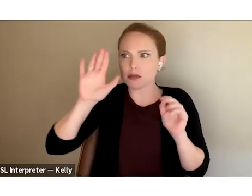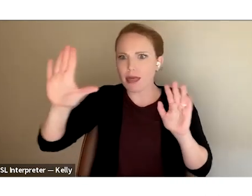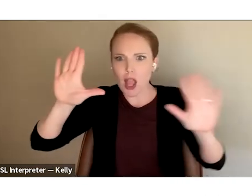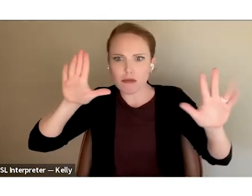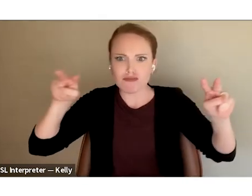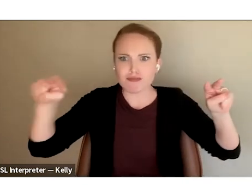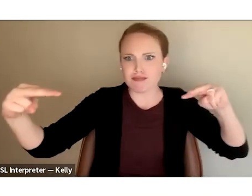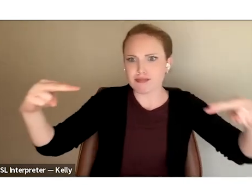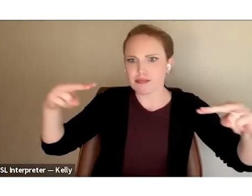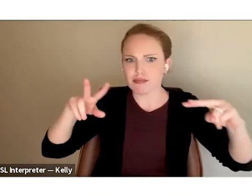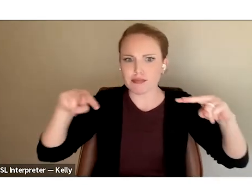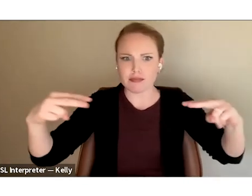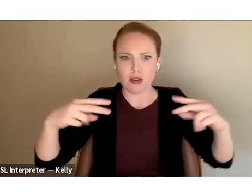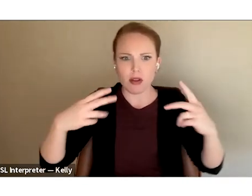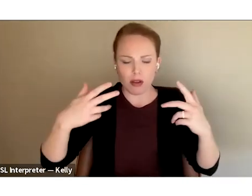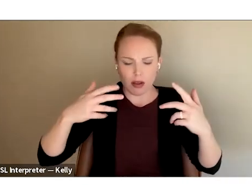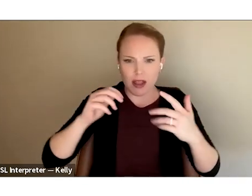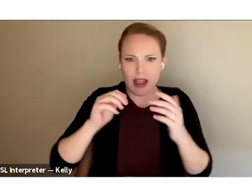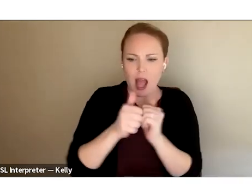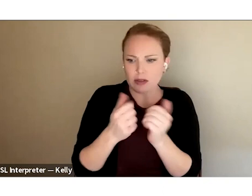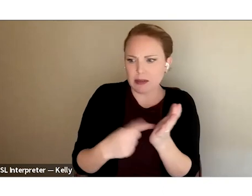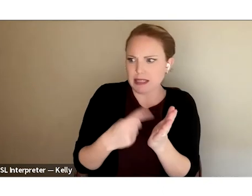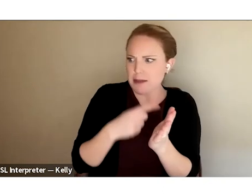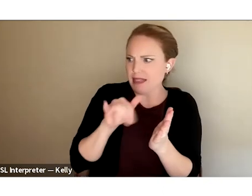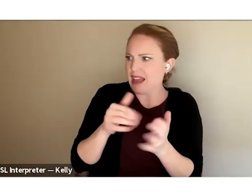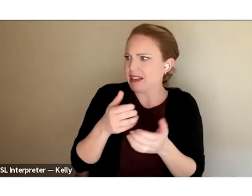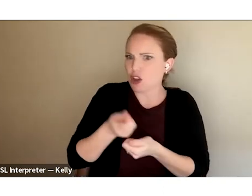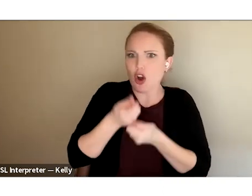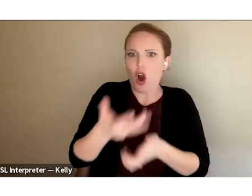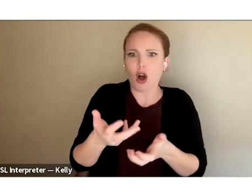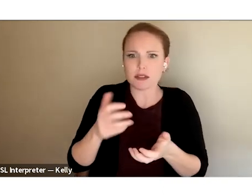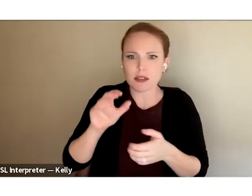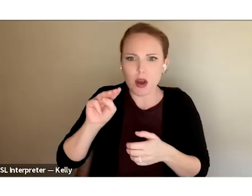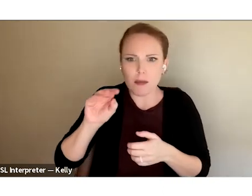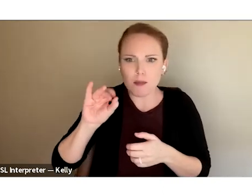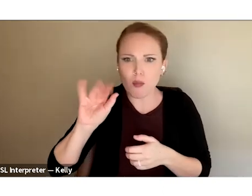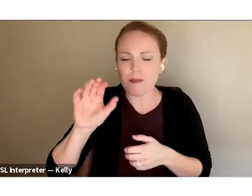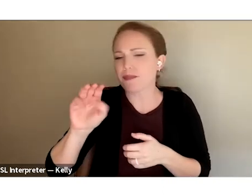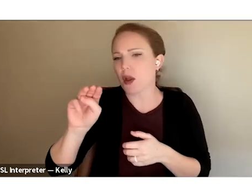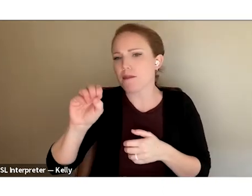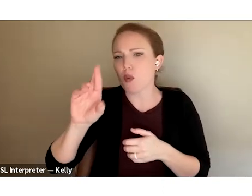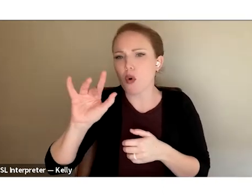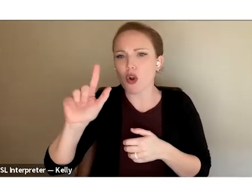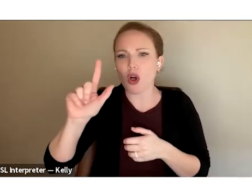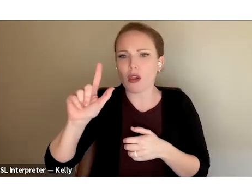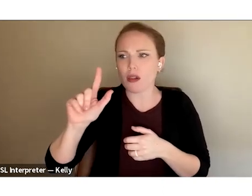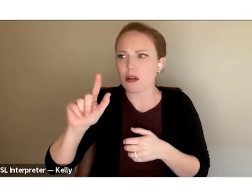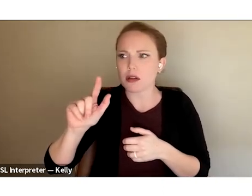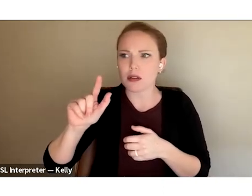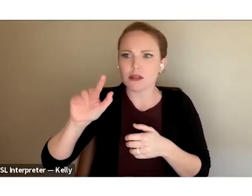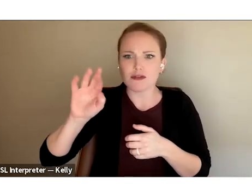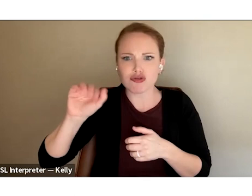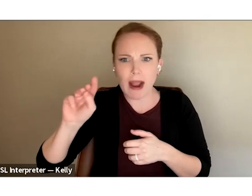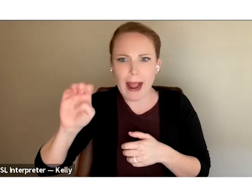how they create sometimes moral, what they call frames, or a moral universe